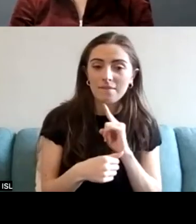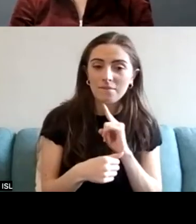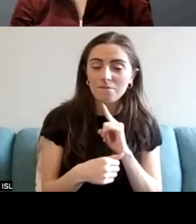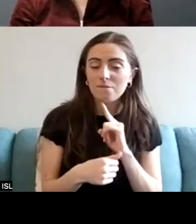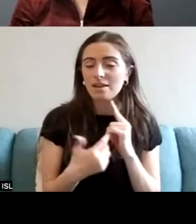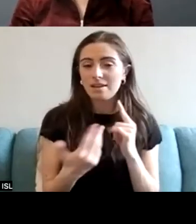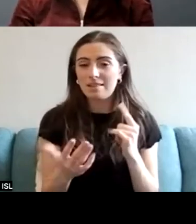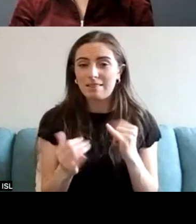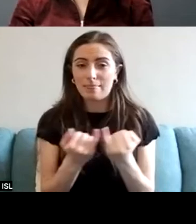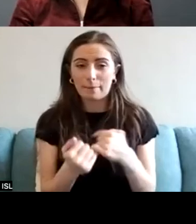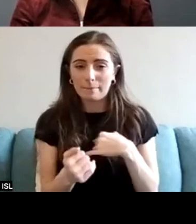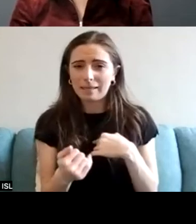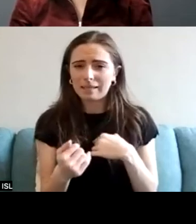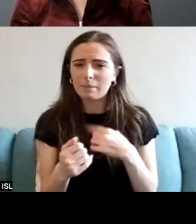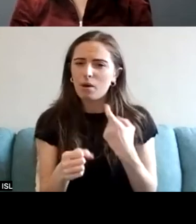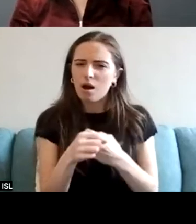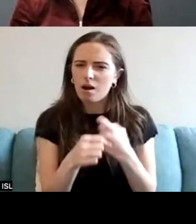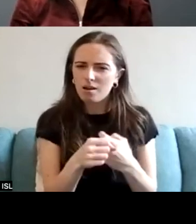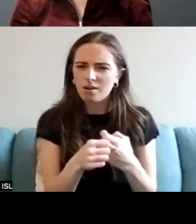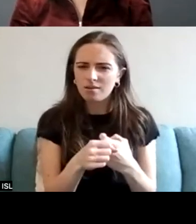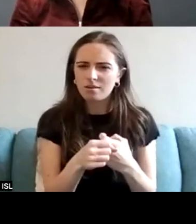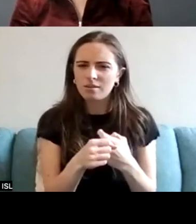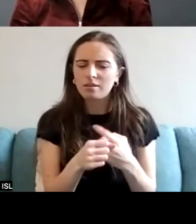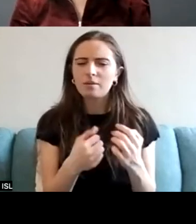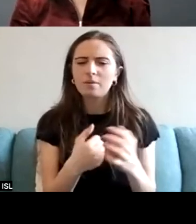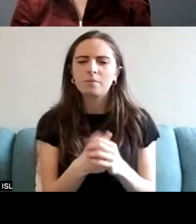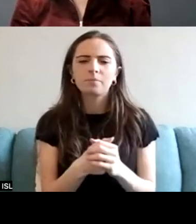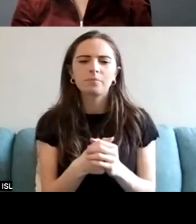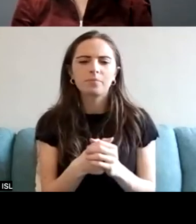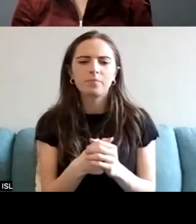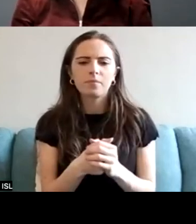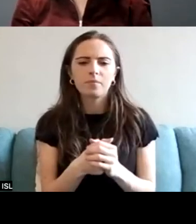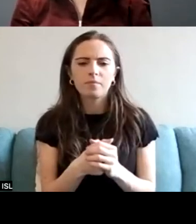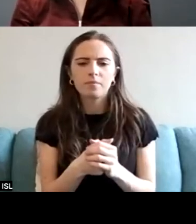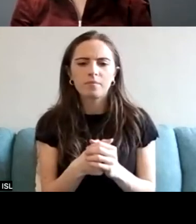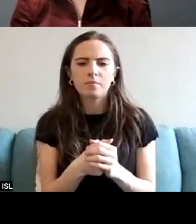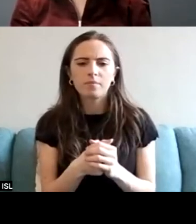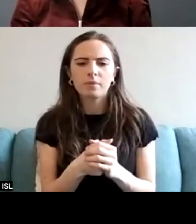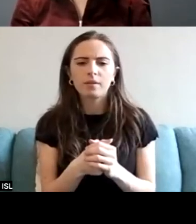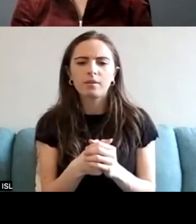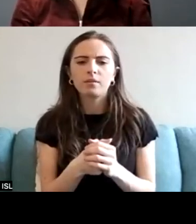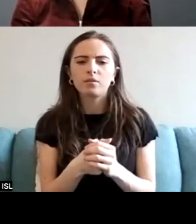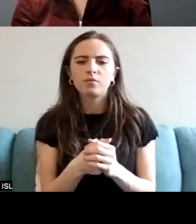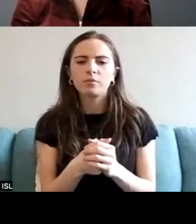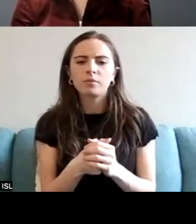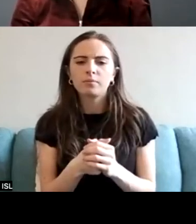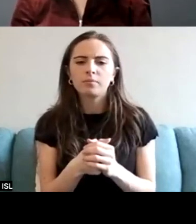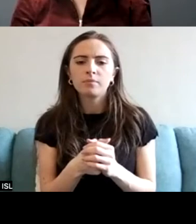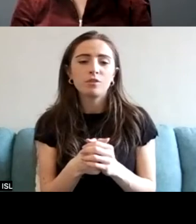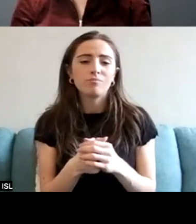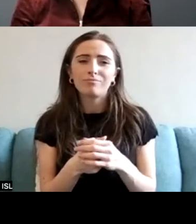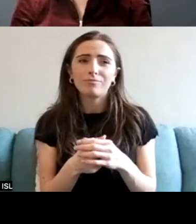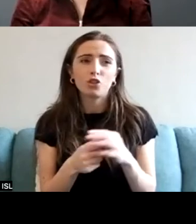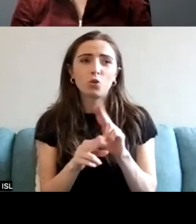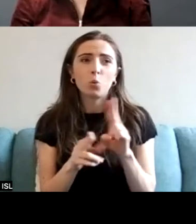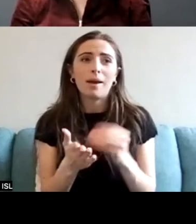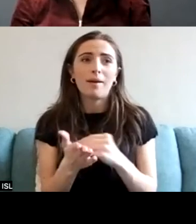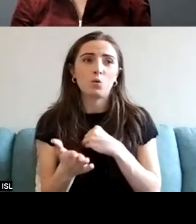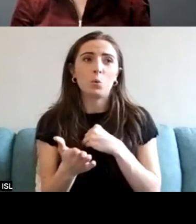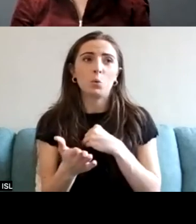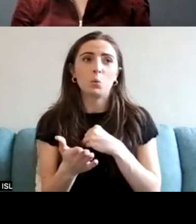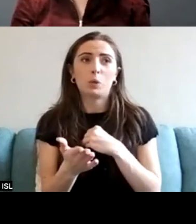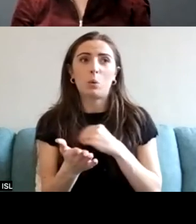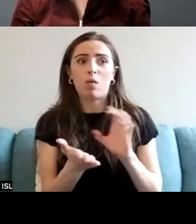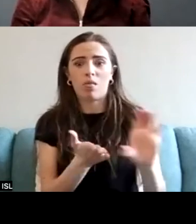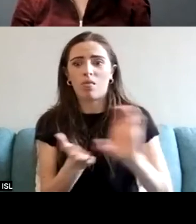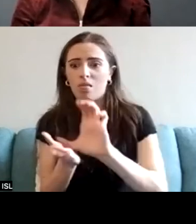And but just going back to what you said earlier about like a reasonable accommodations, it doesn't cost a lot to make these